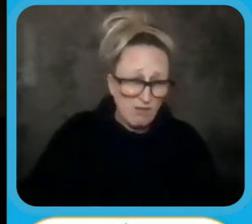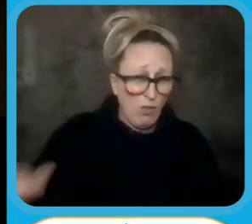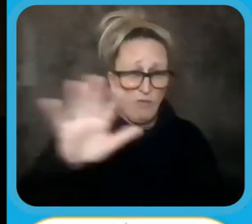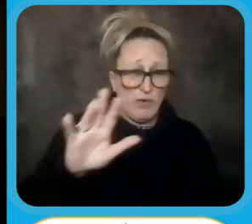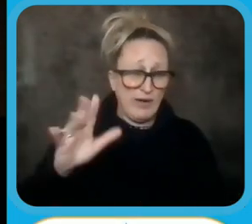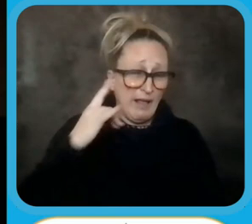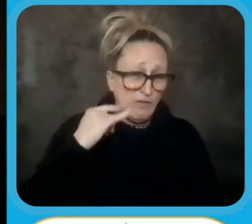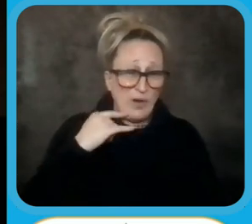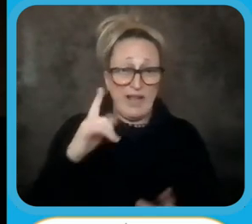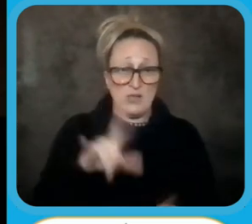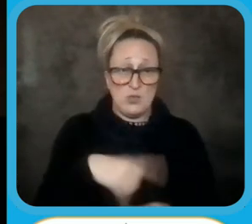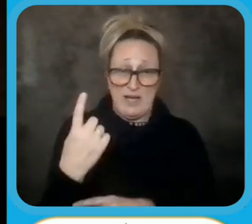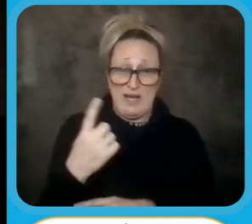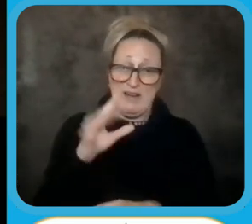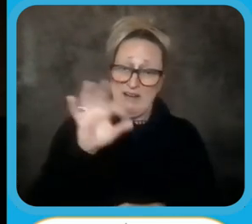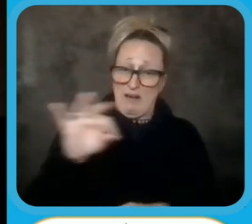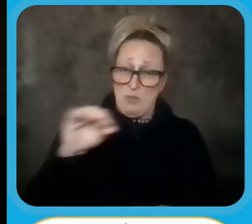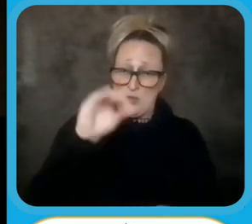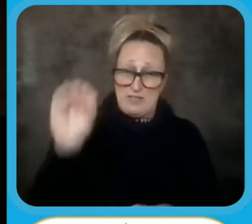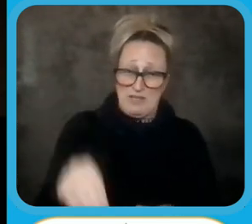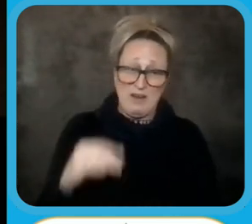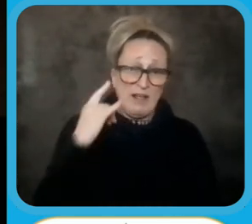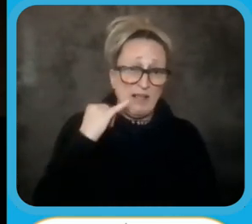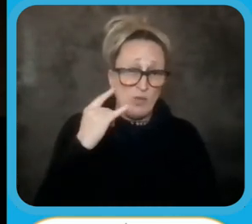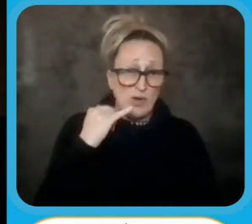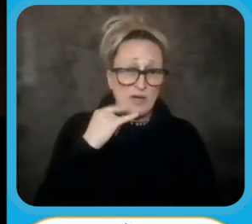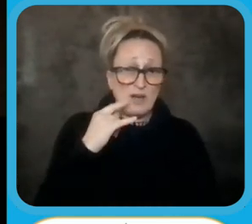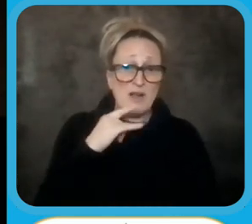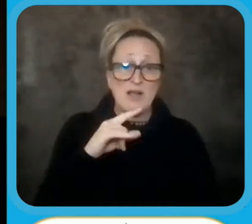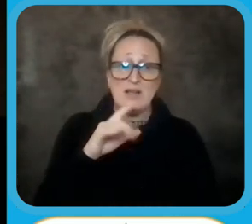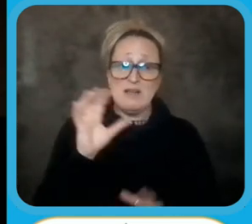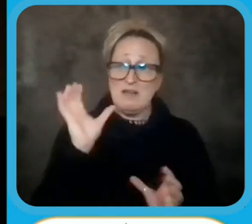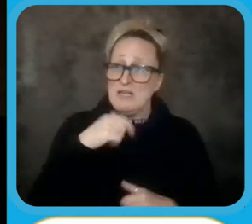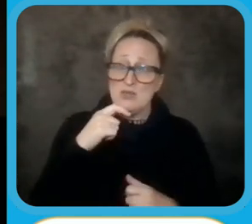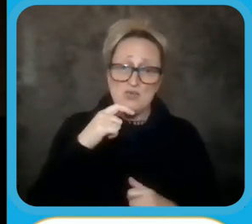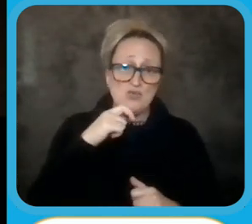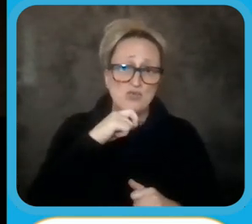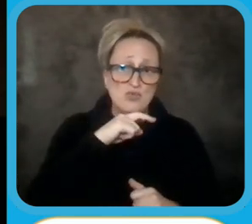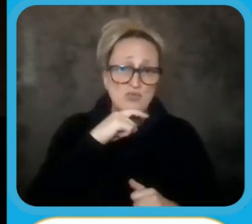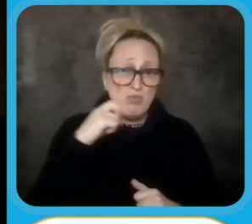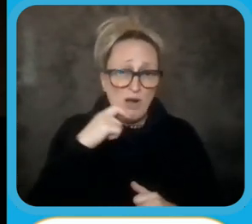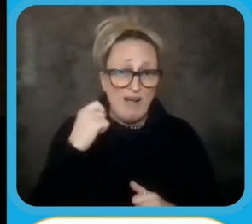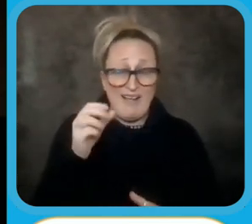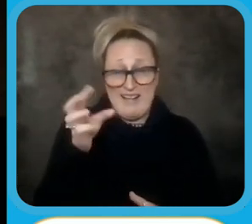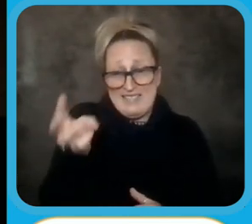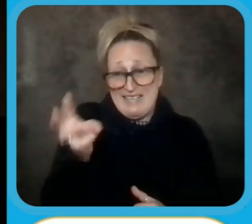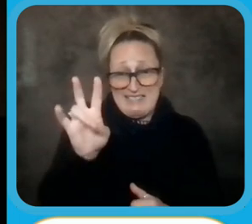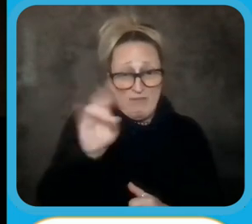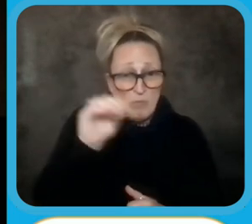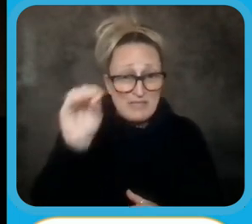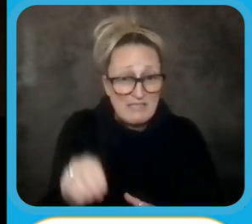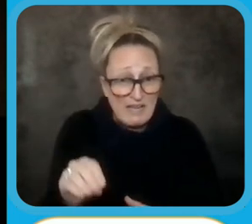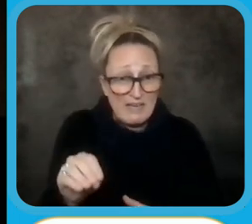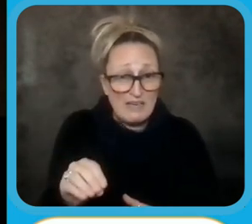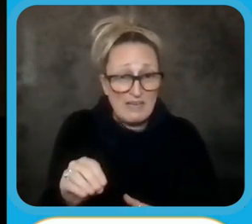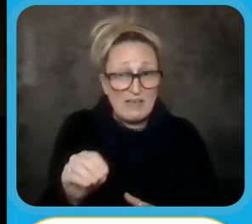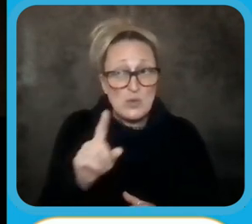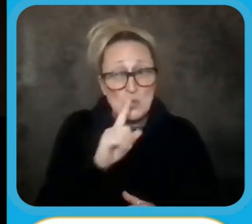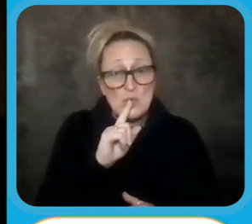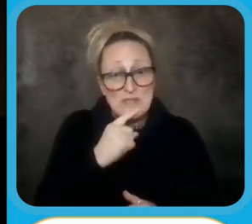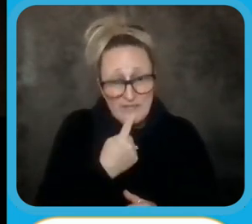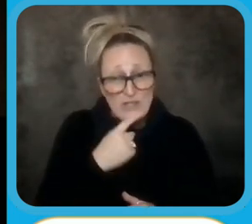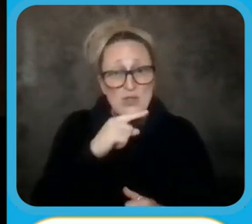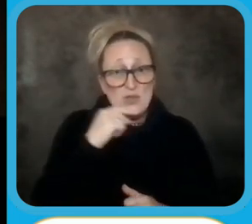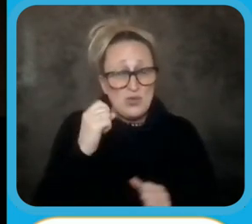and today, 99% of California is abnormally dry, and 67% is in severe